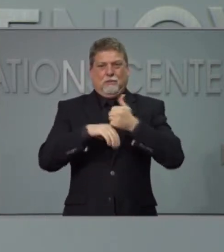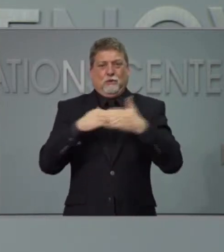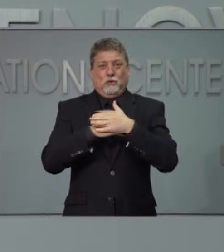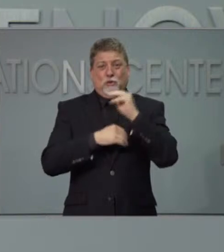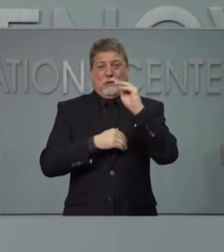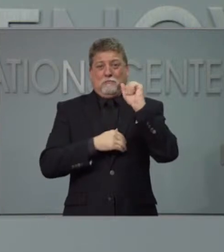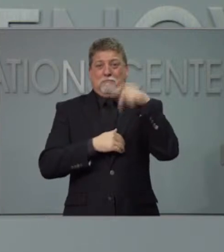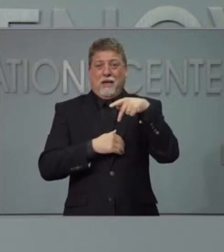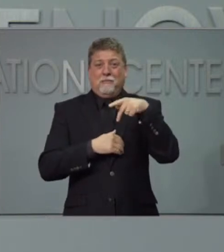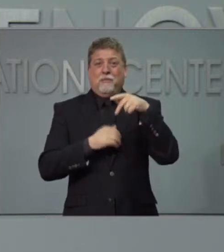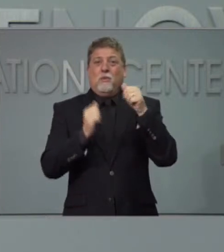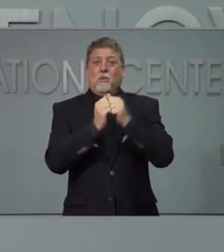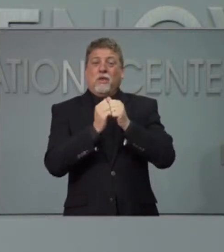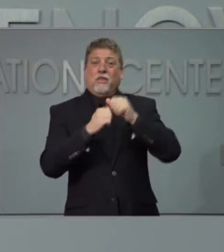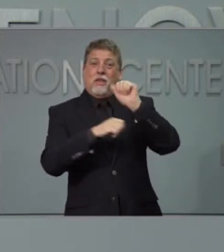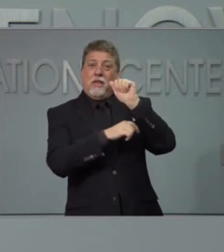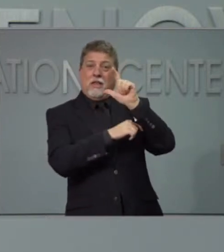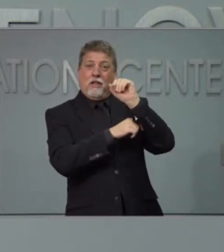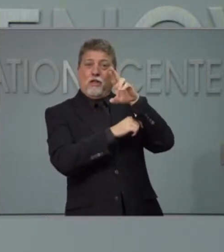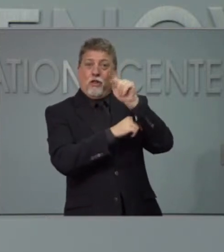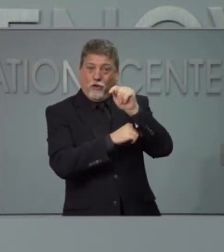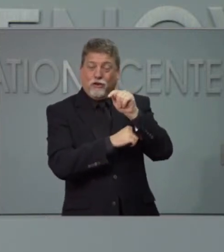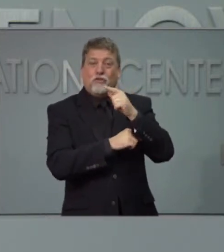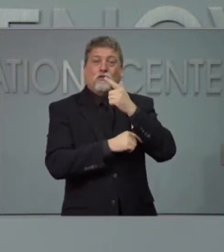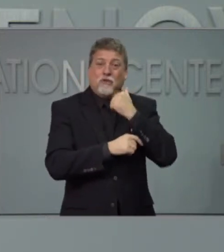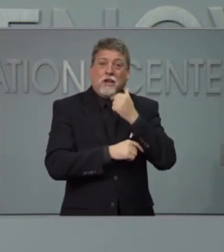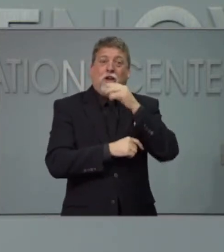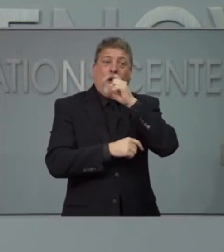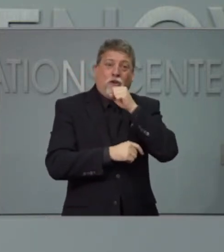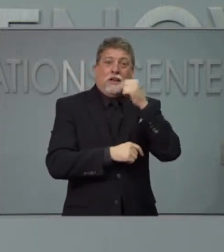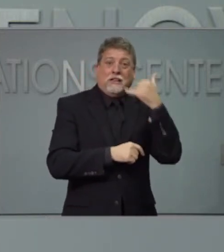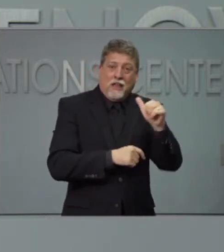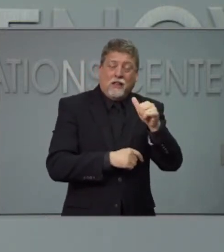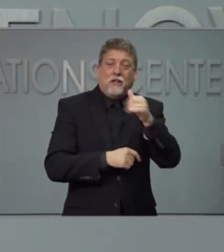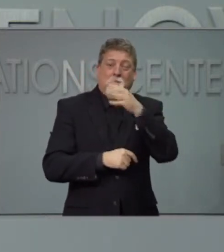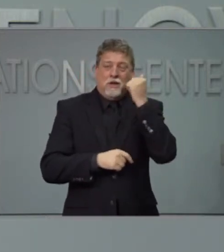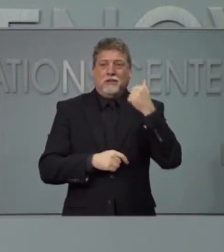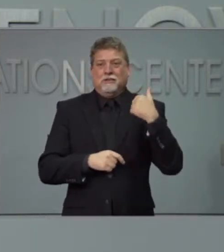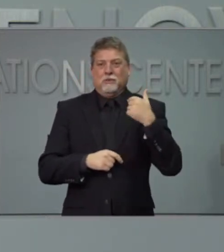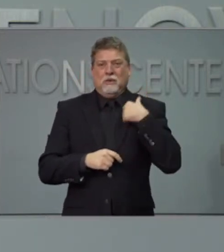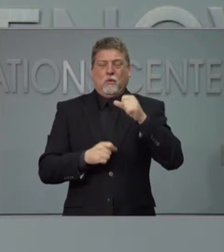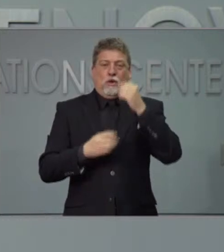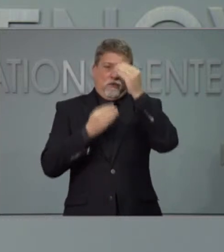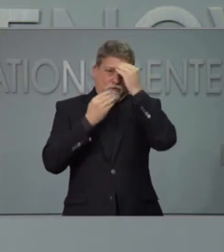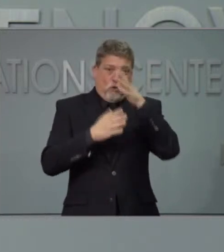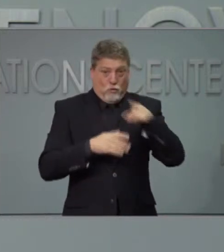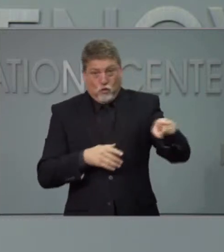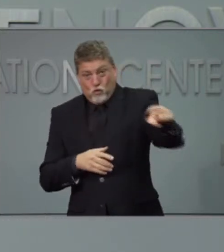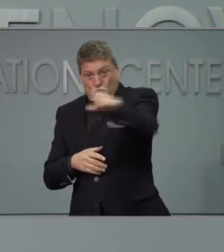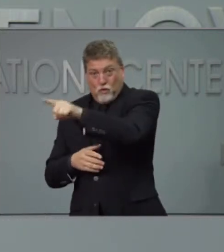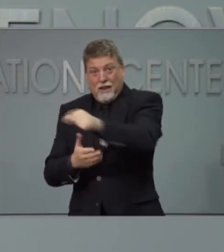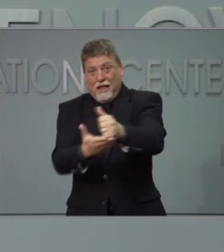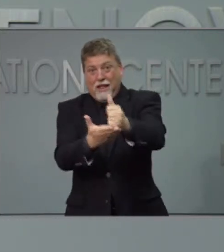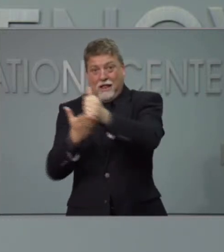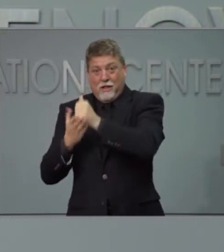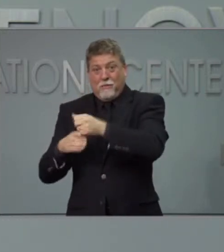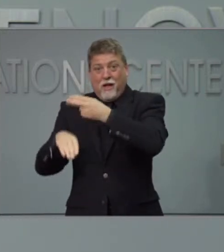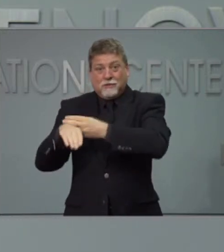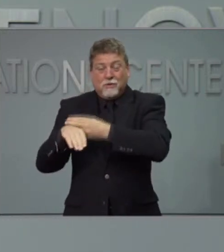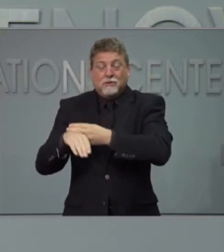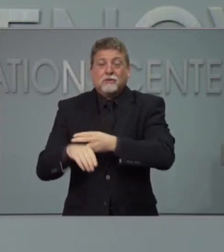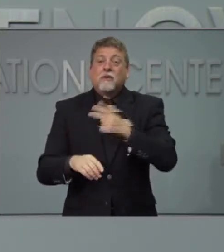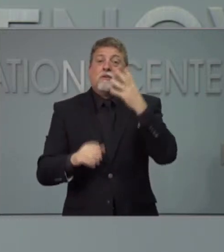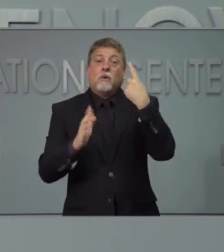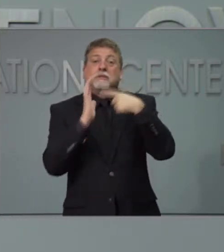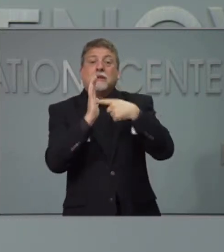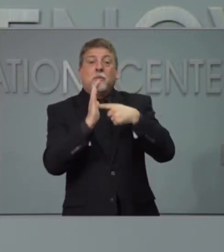already seeing some of our hospitals reach some strain. I was mentioning the triad area of the state, where we